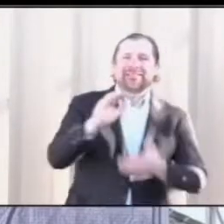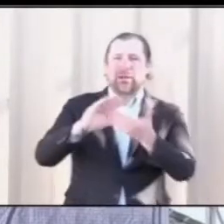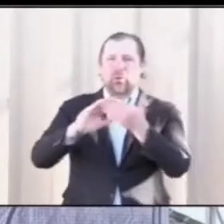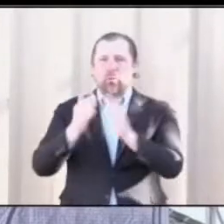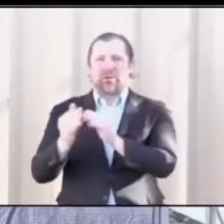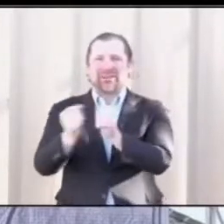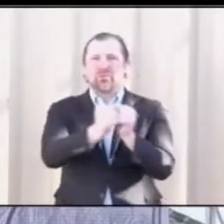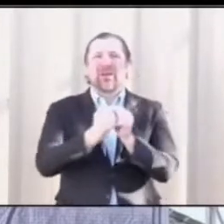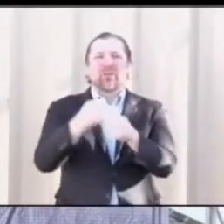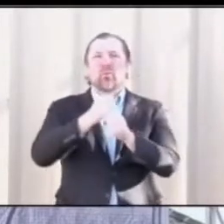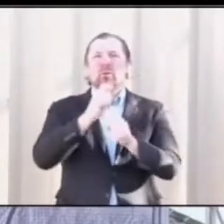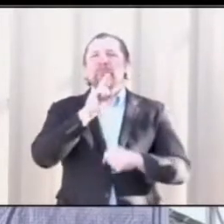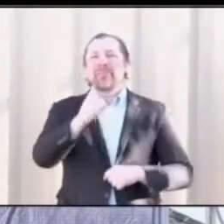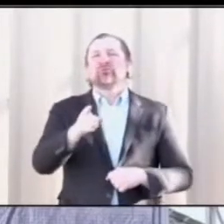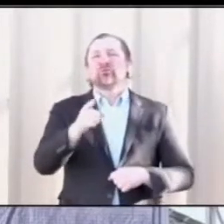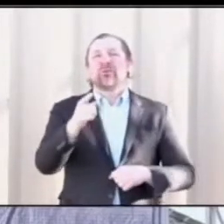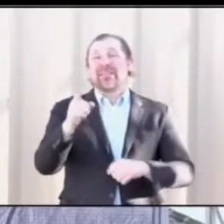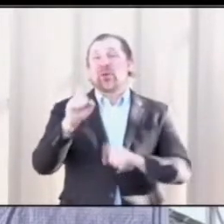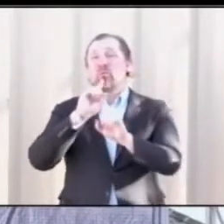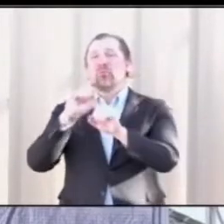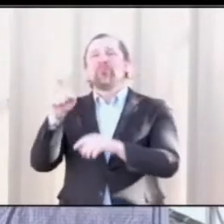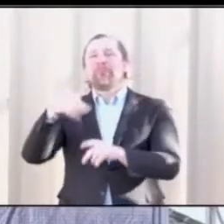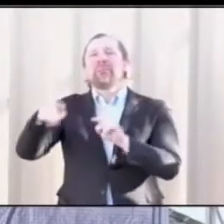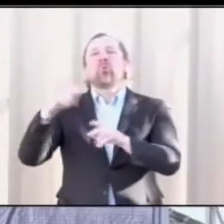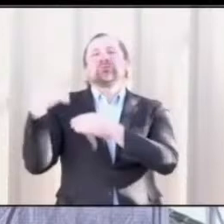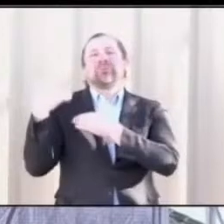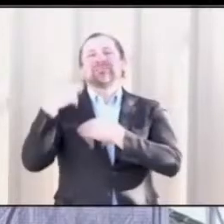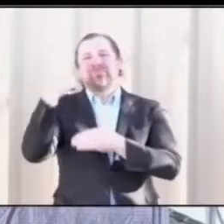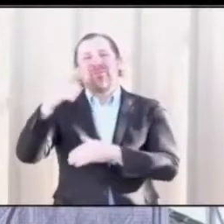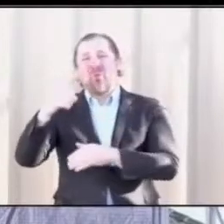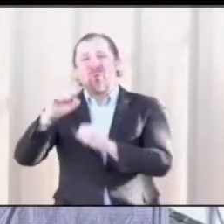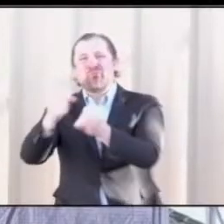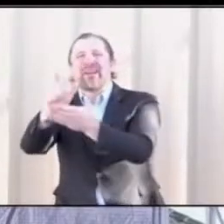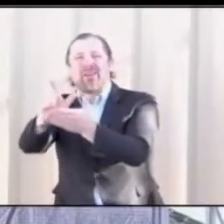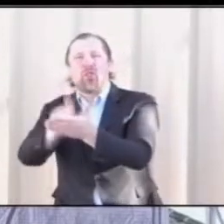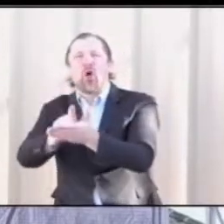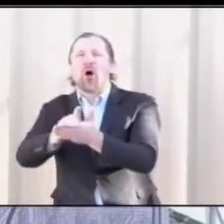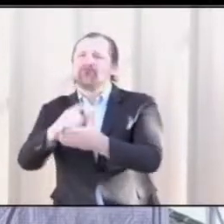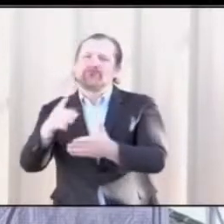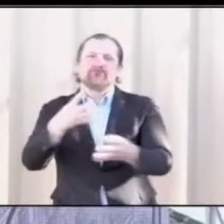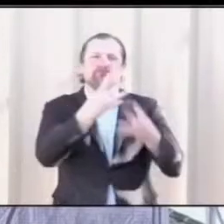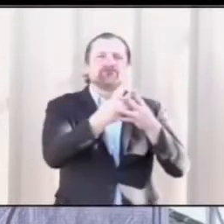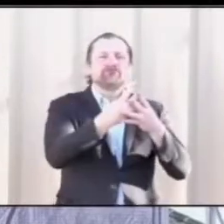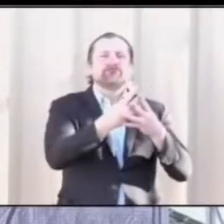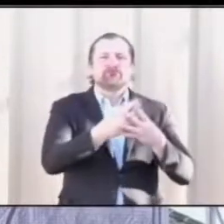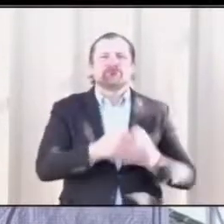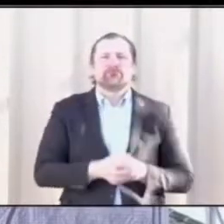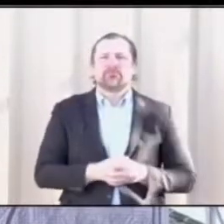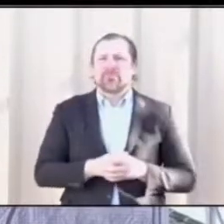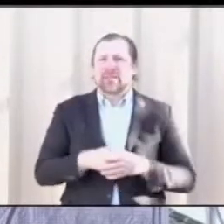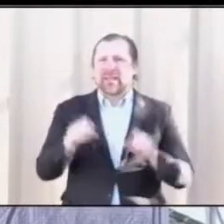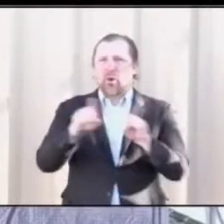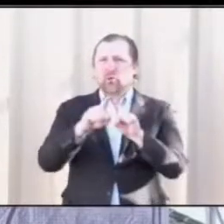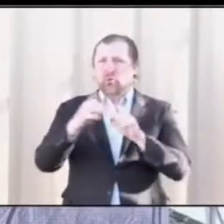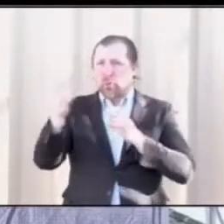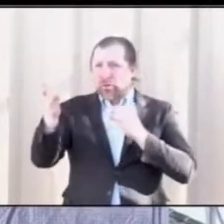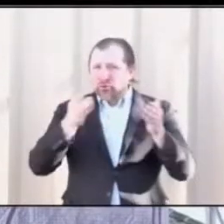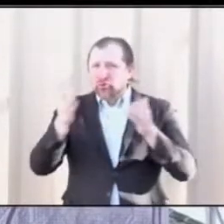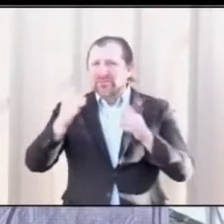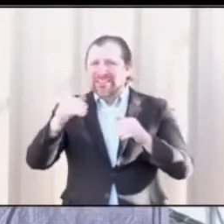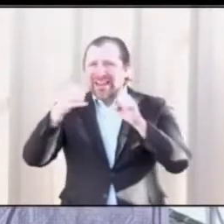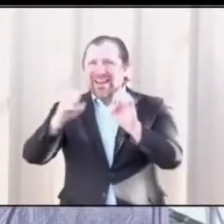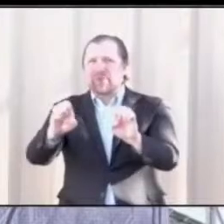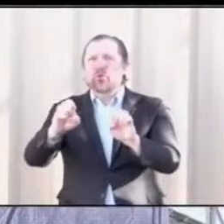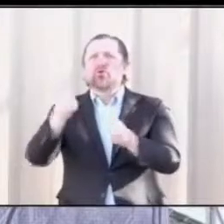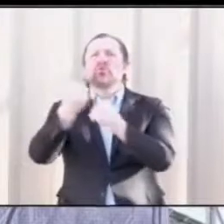Together, we can ensure that those responsible for the crimes are brought to justice and our neighborhoods remain safe. Animal Services started their efforts to